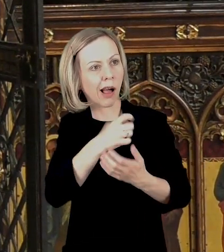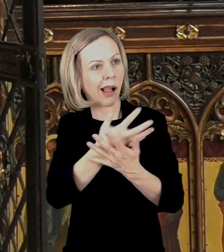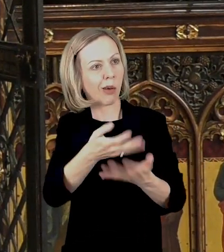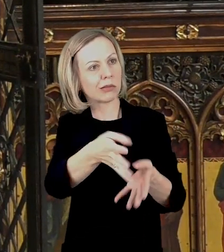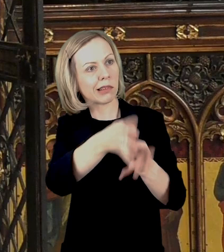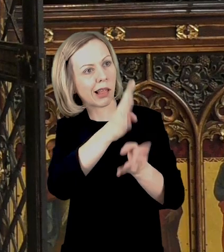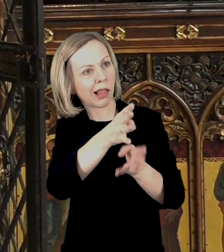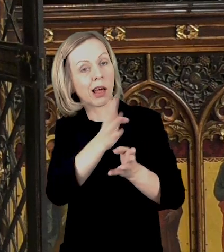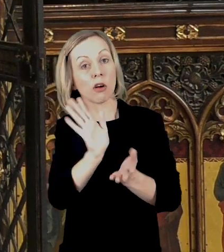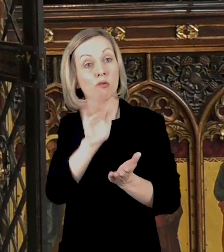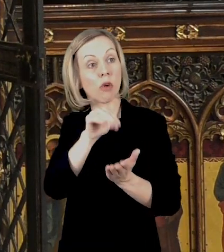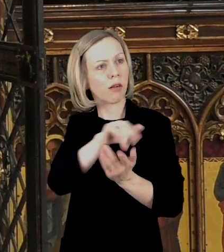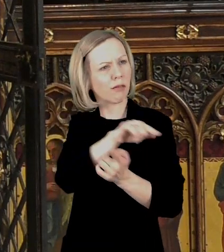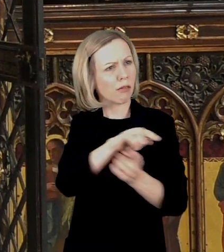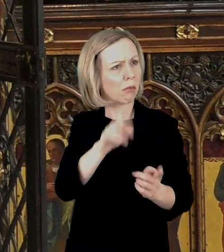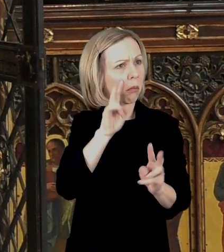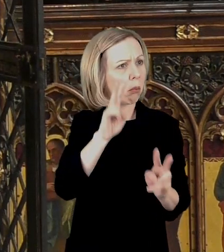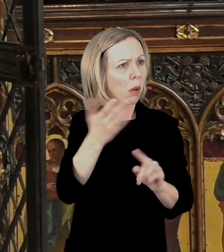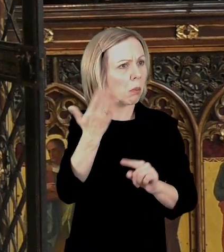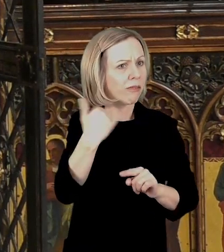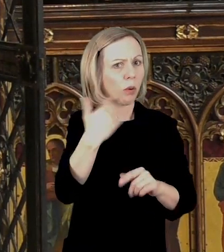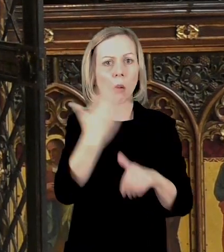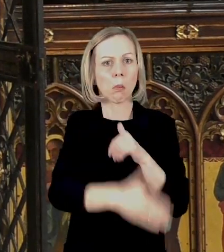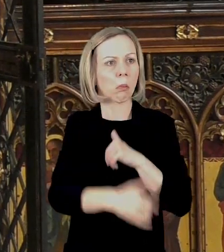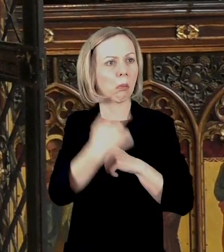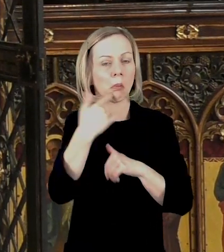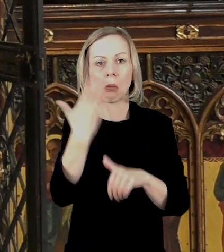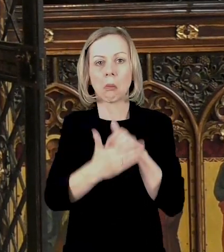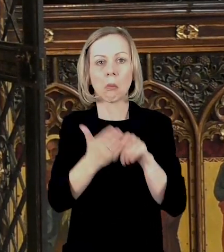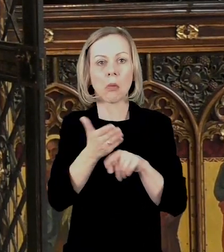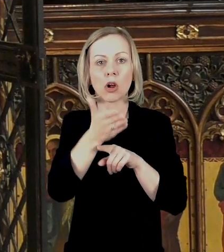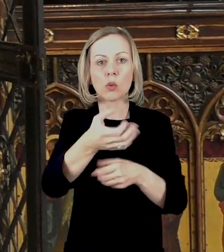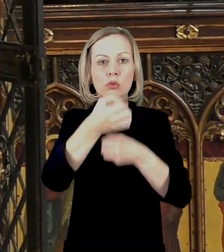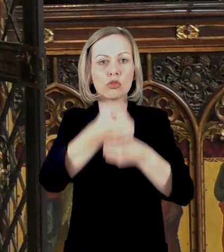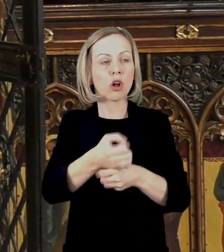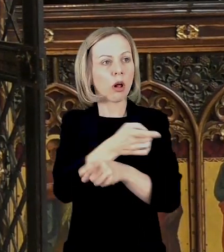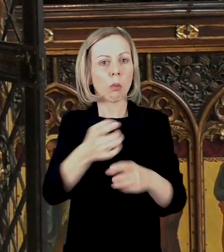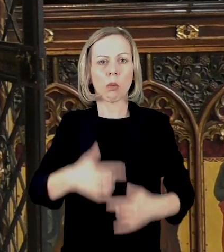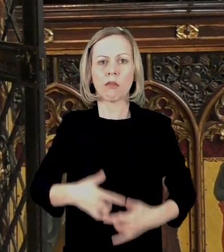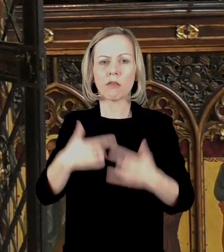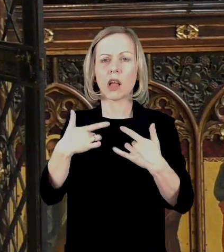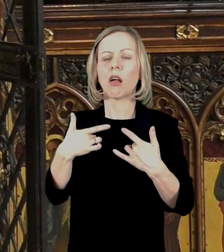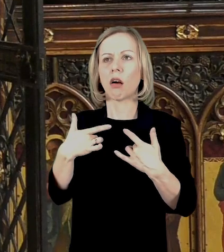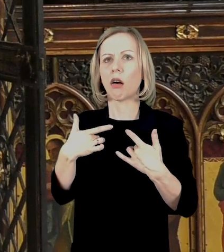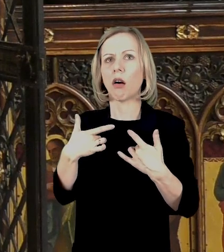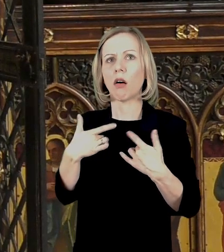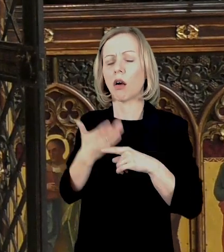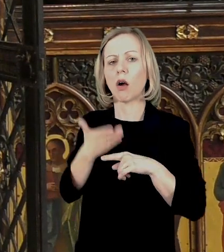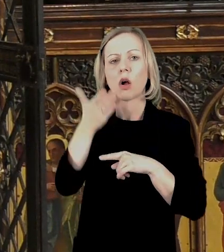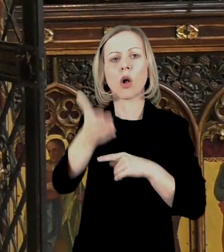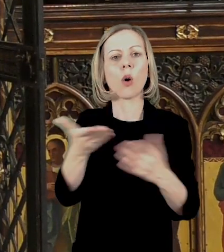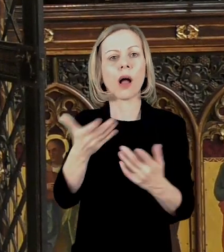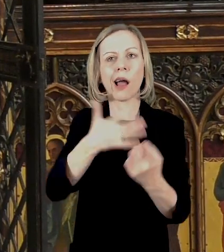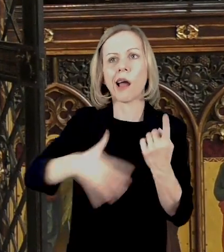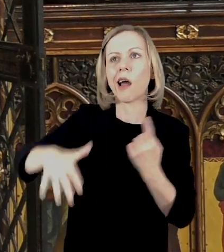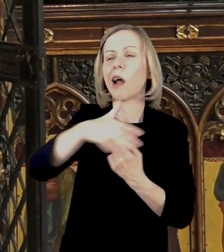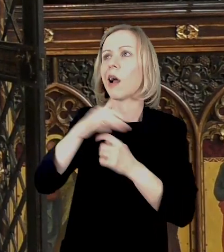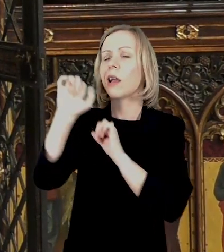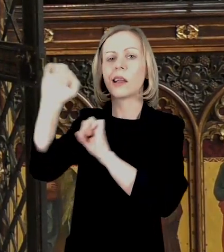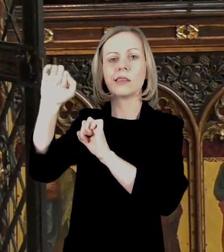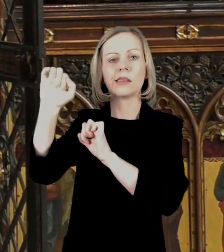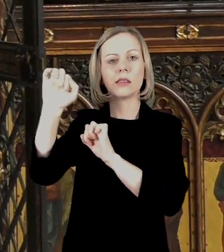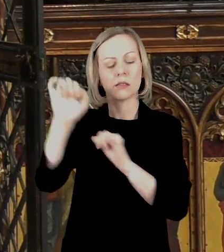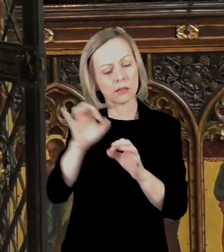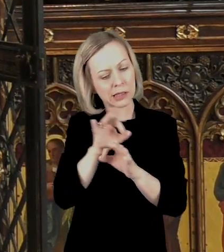don't normally go to church, but who have instinctively felt the need to come into God's presence this week, to be